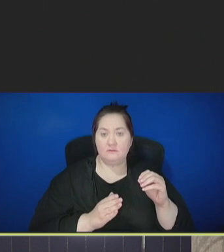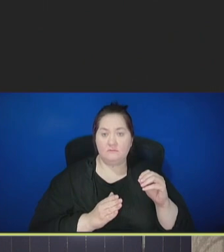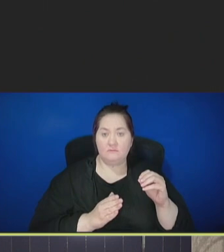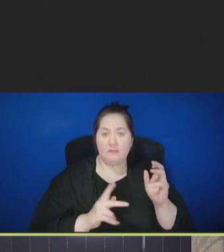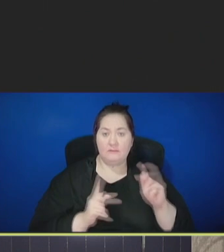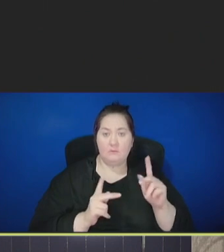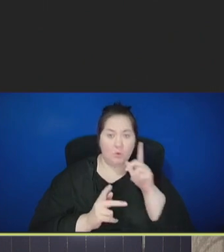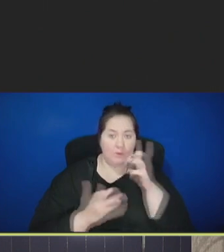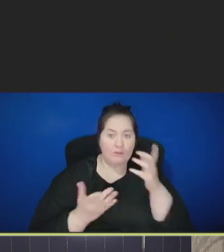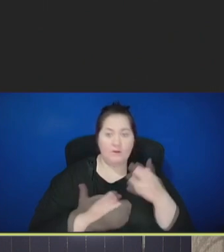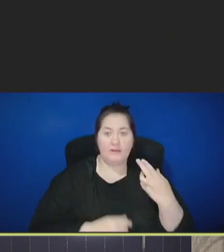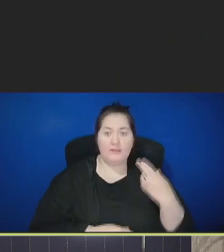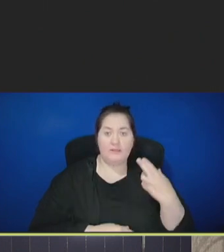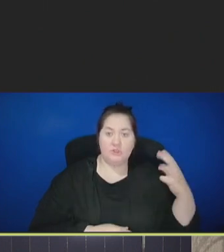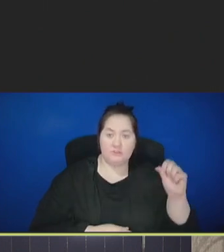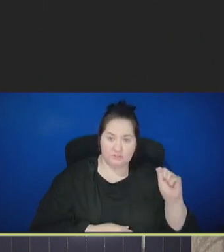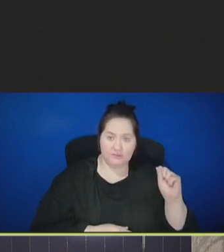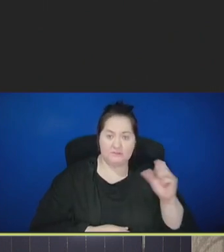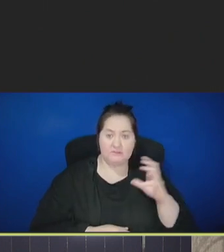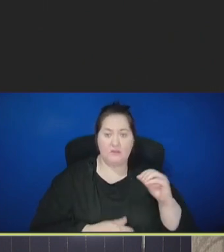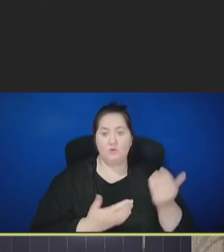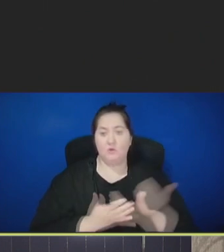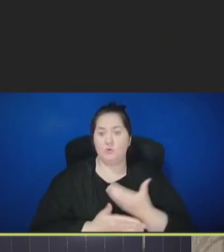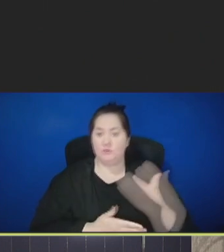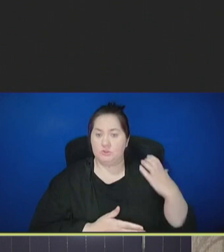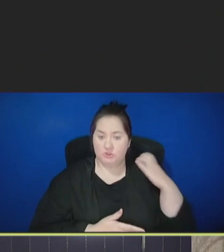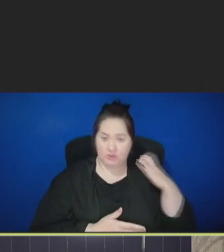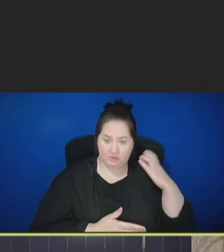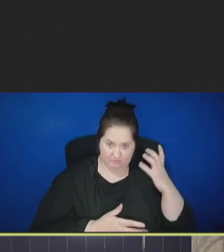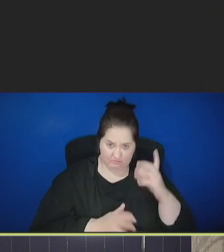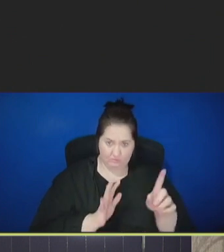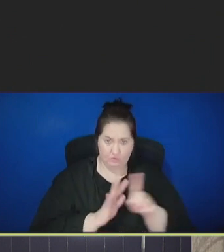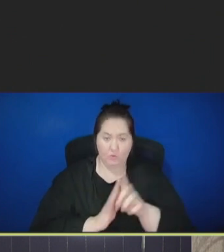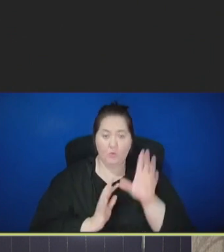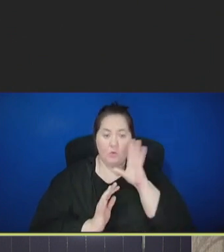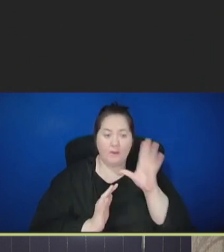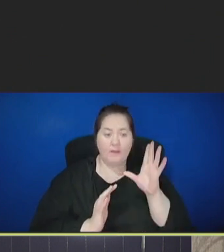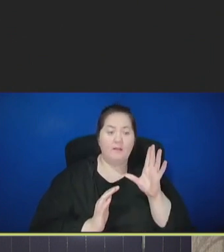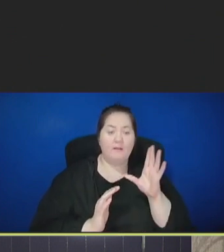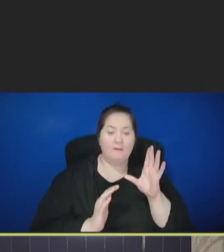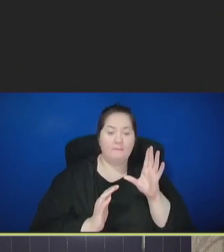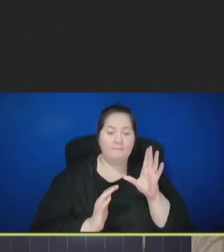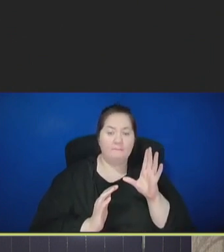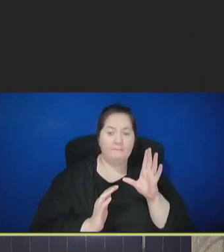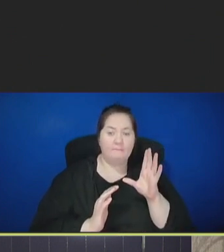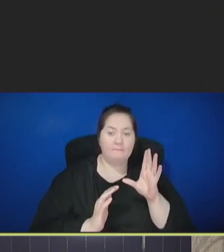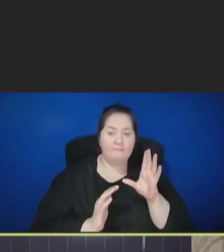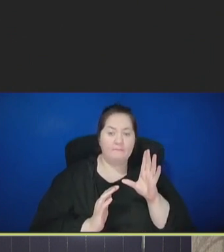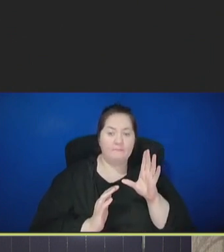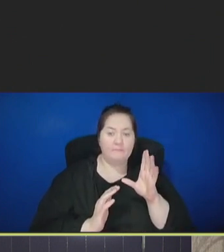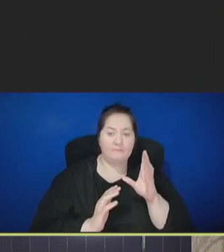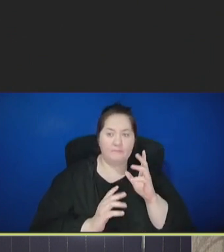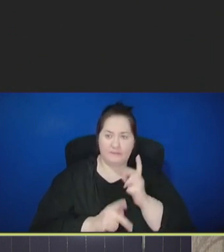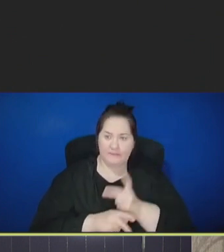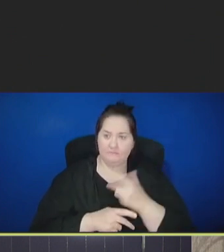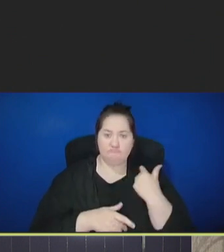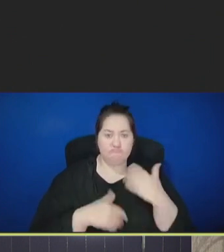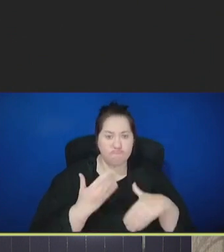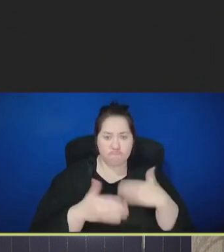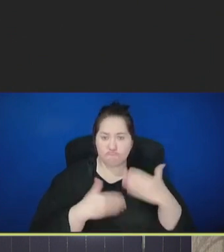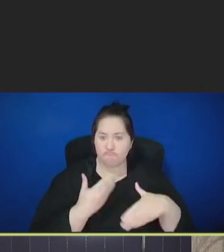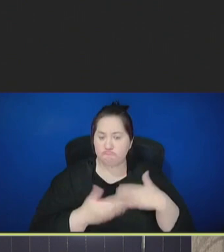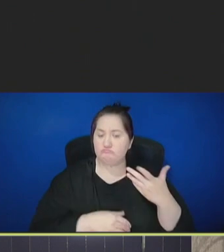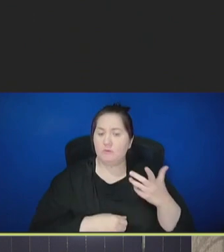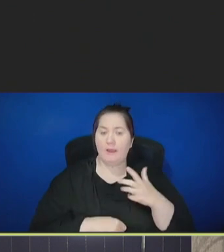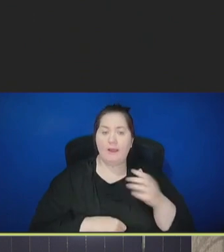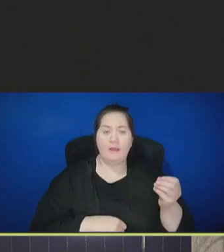folks here at HHS and the new chair coming forward, that you will continue to carry the torch